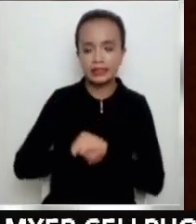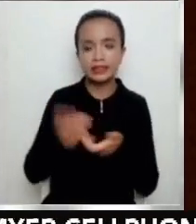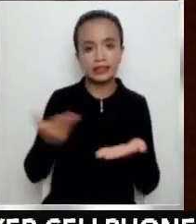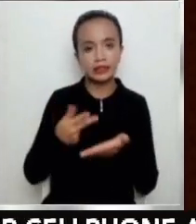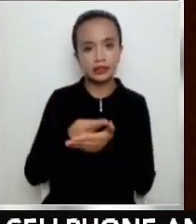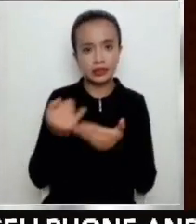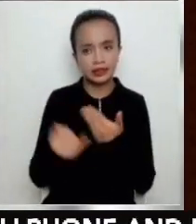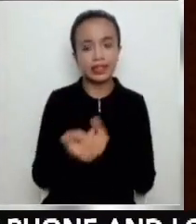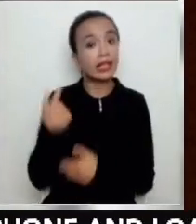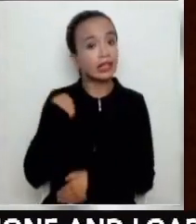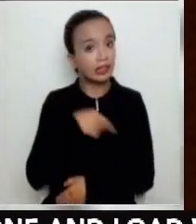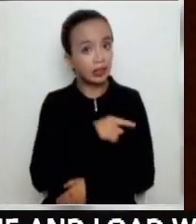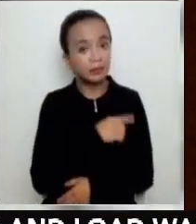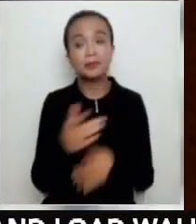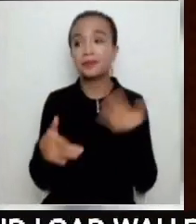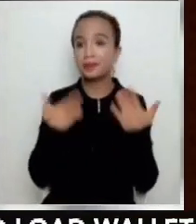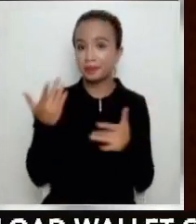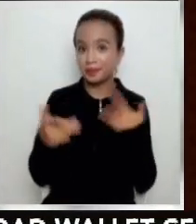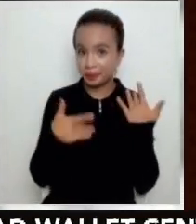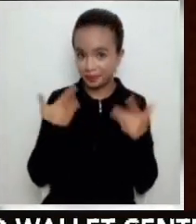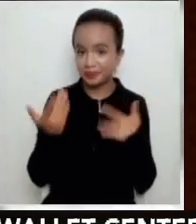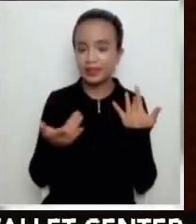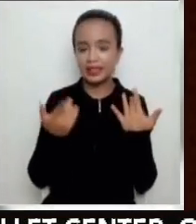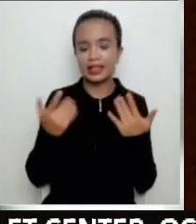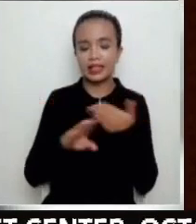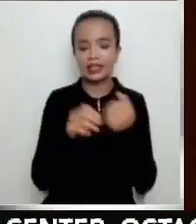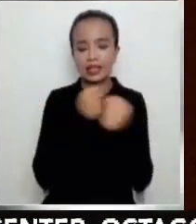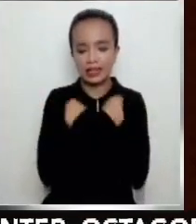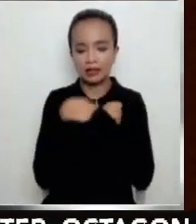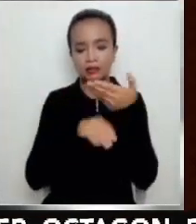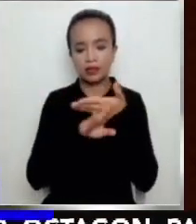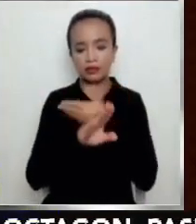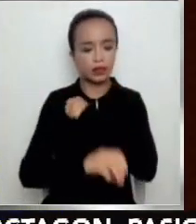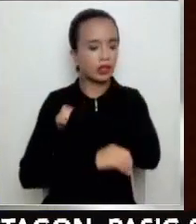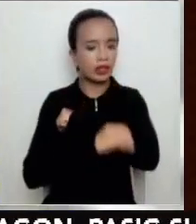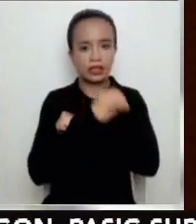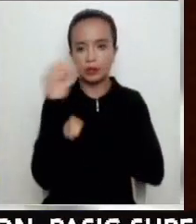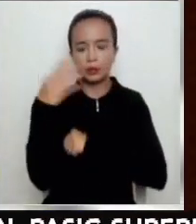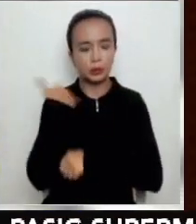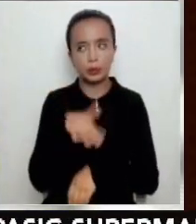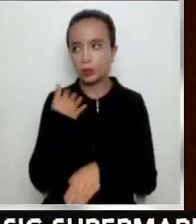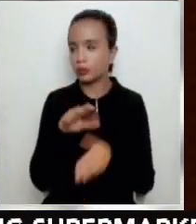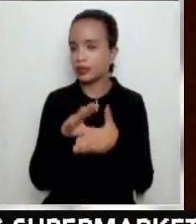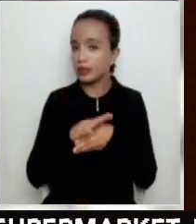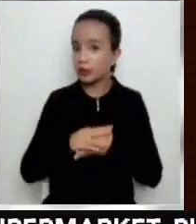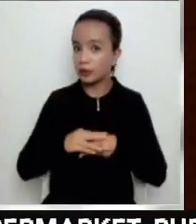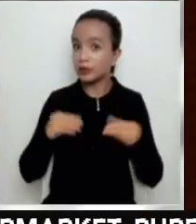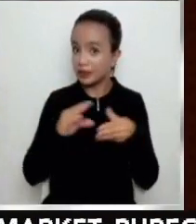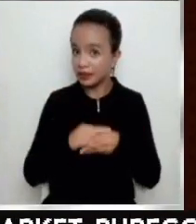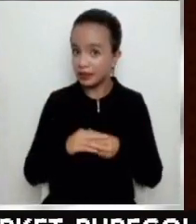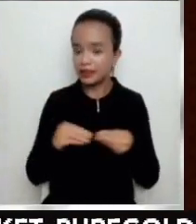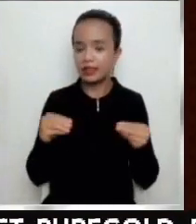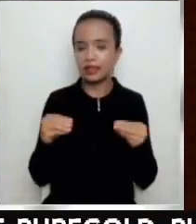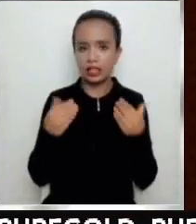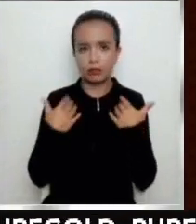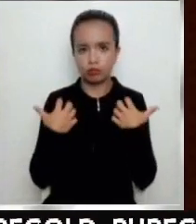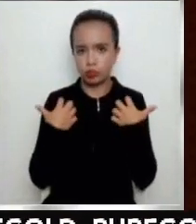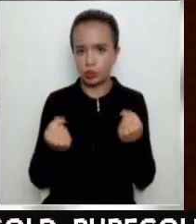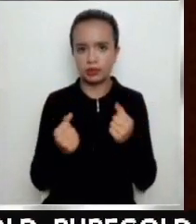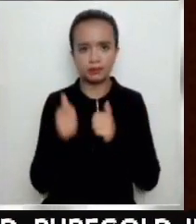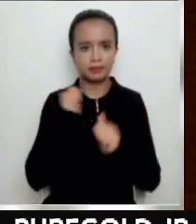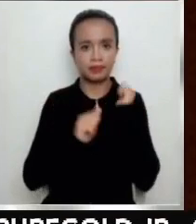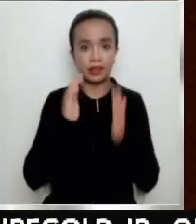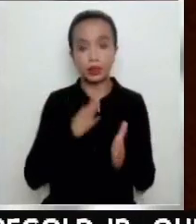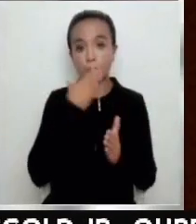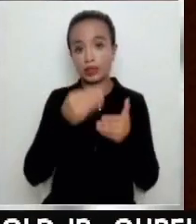very excited for Love Before Sunrise. It has such an enthralling story and with such a solid cast headed by Bea